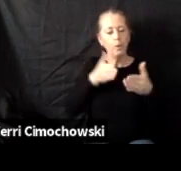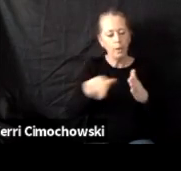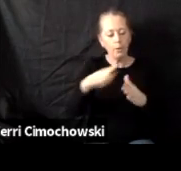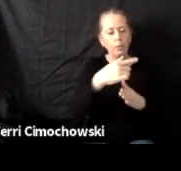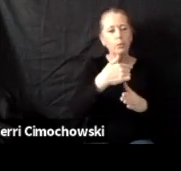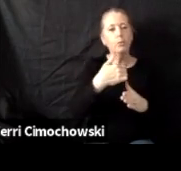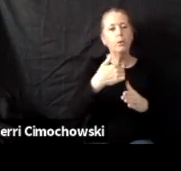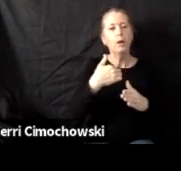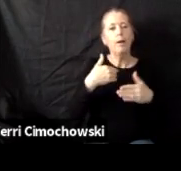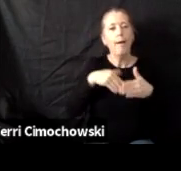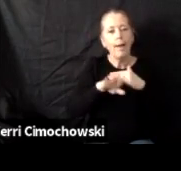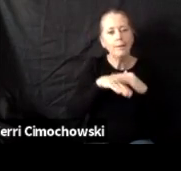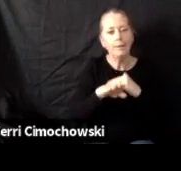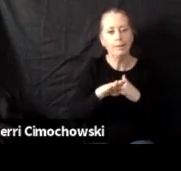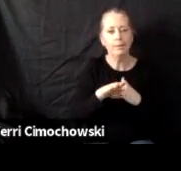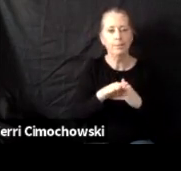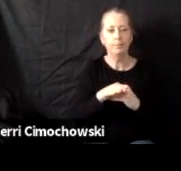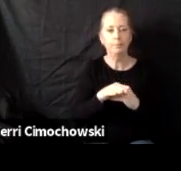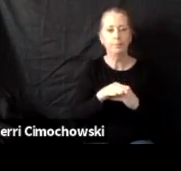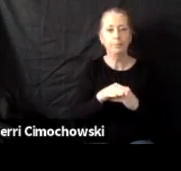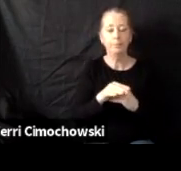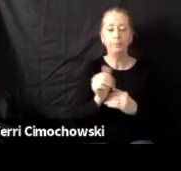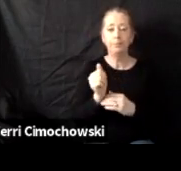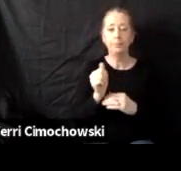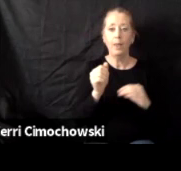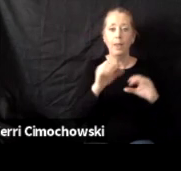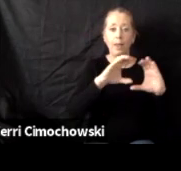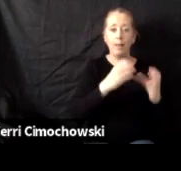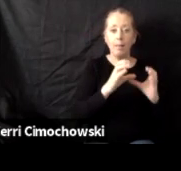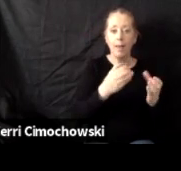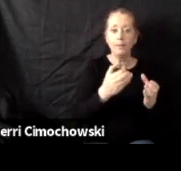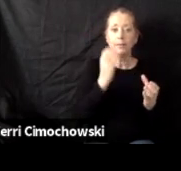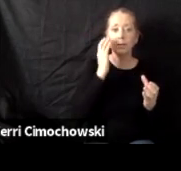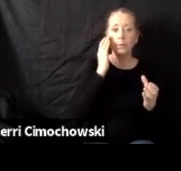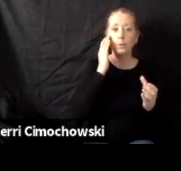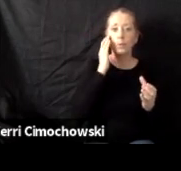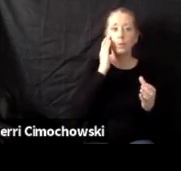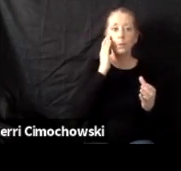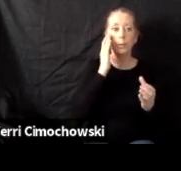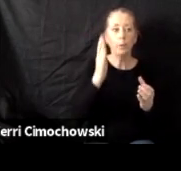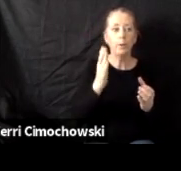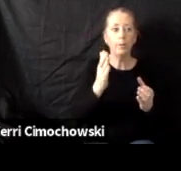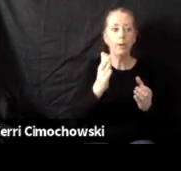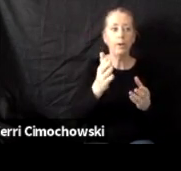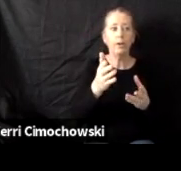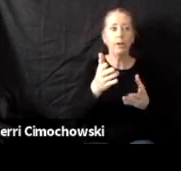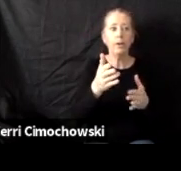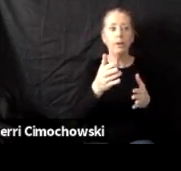access to those materials. All of the courses are going to be facilitated by District 196 licensed